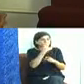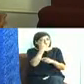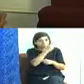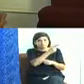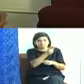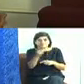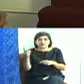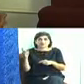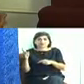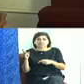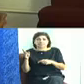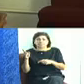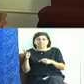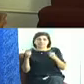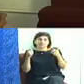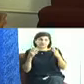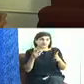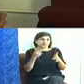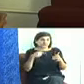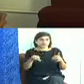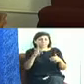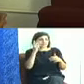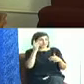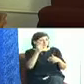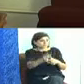you. Let them see.